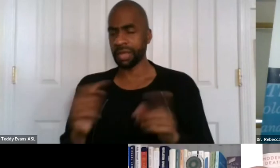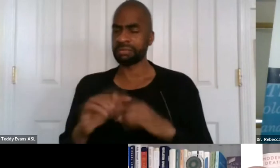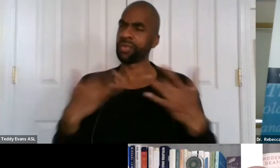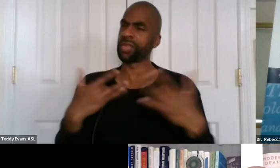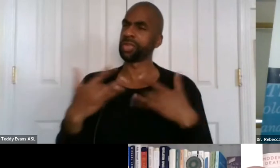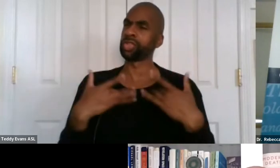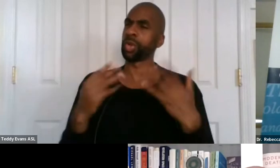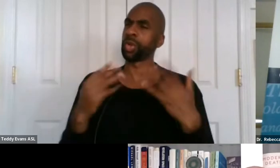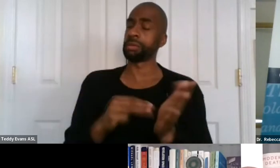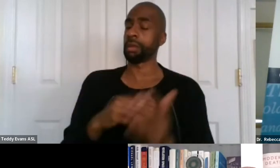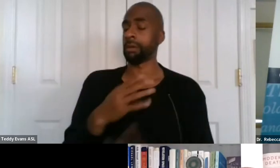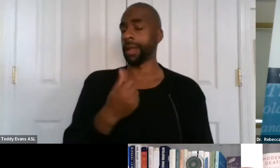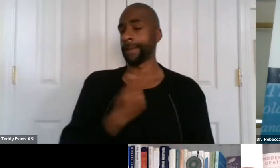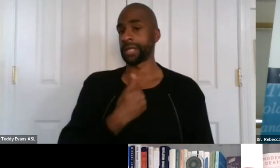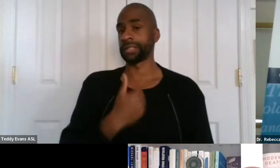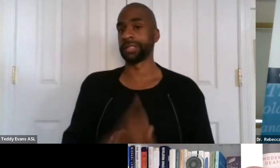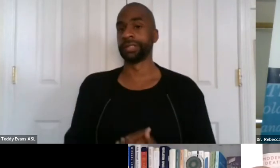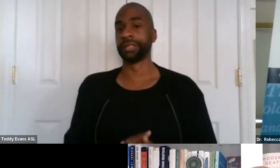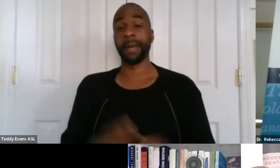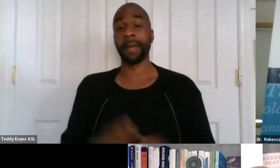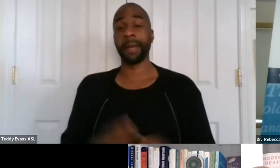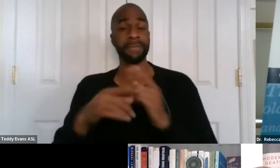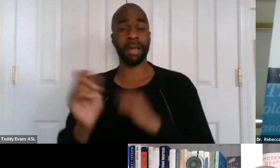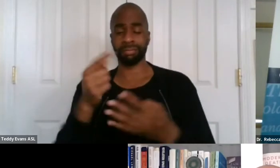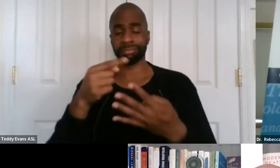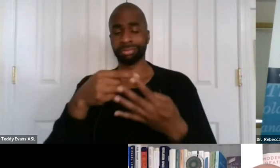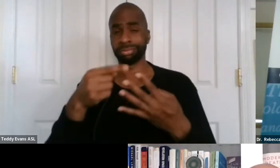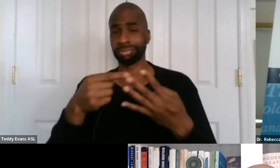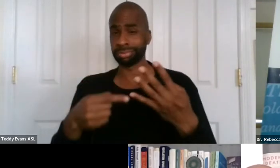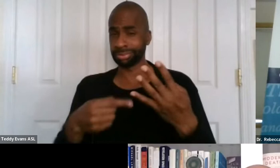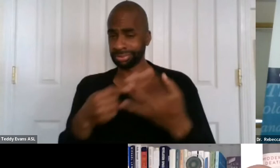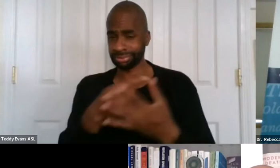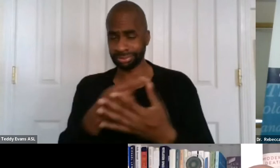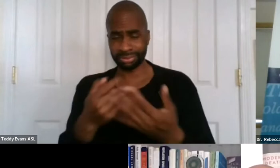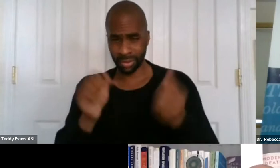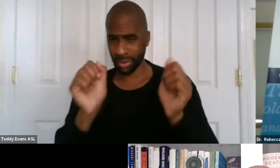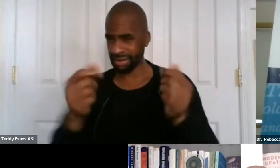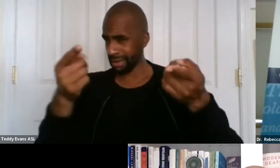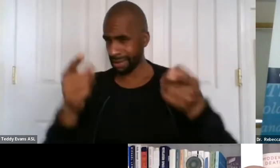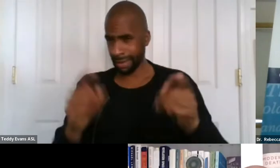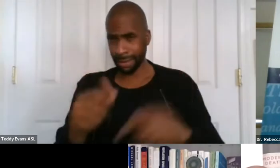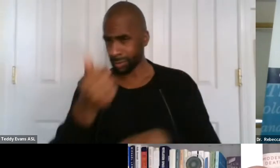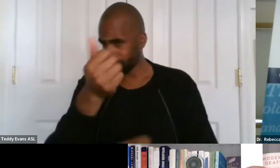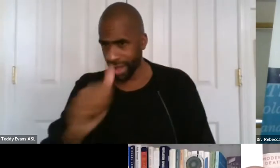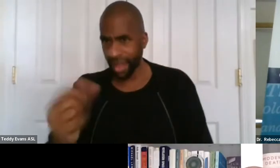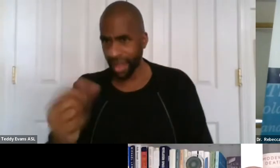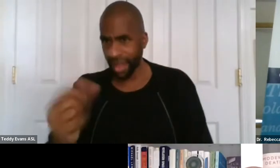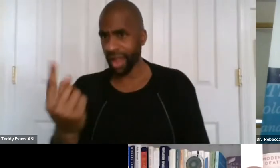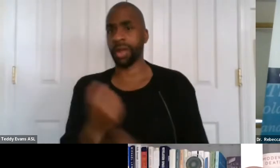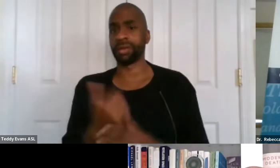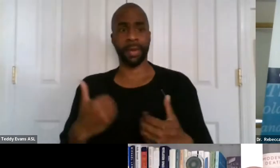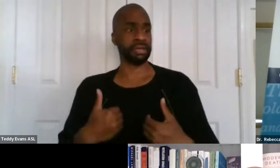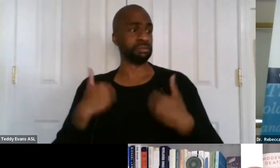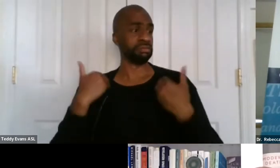in fact, studies have shown, can happen in people who have no pain at all. In fact, they're fairly common even in young people, even though they get older as